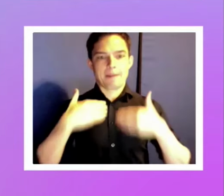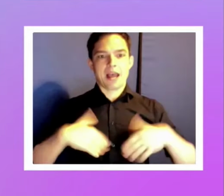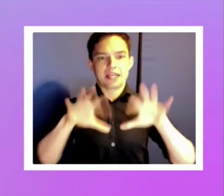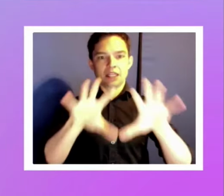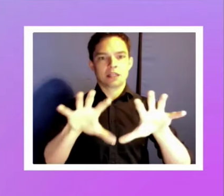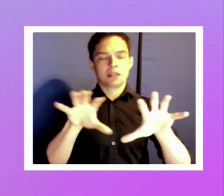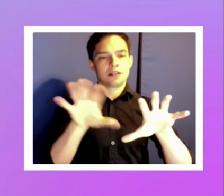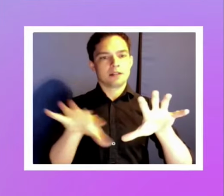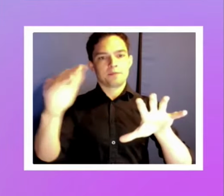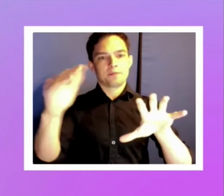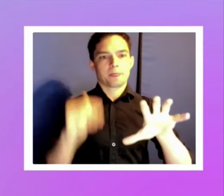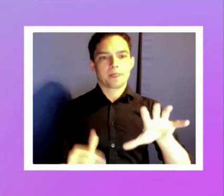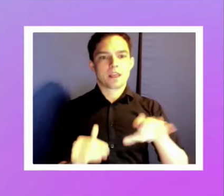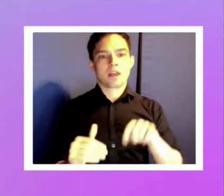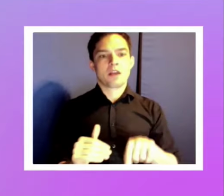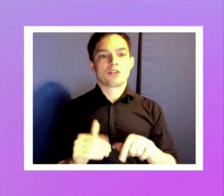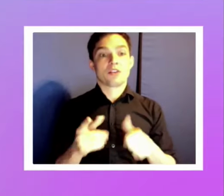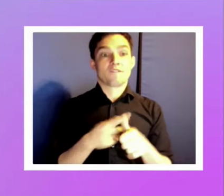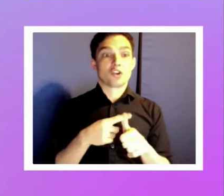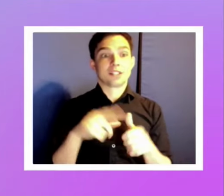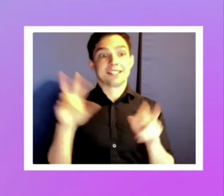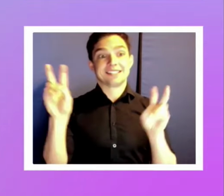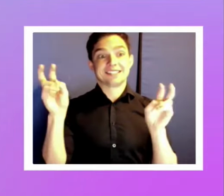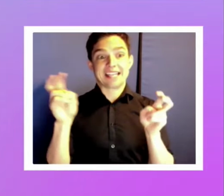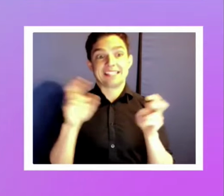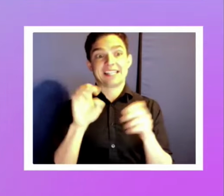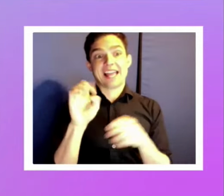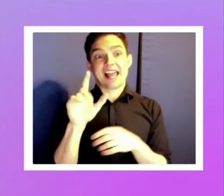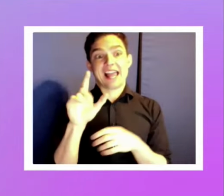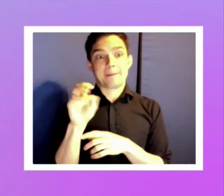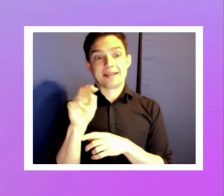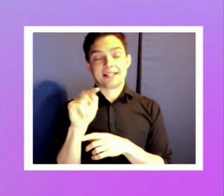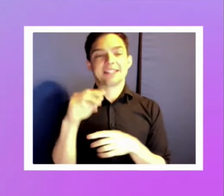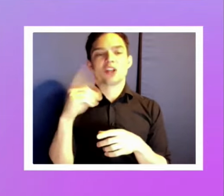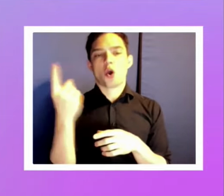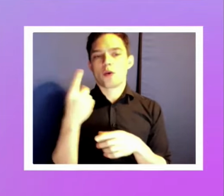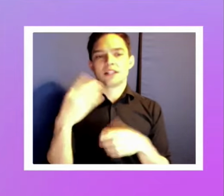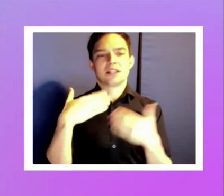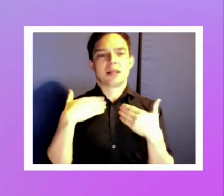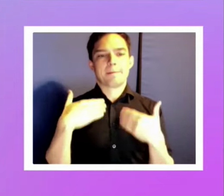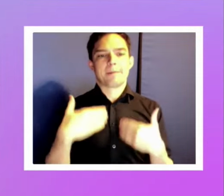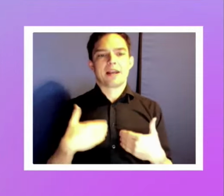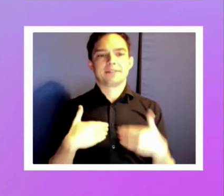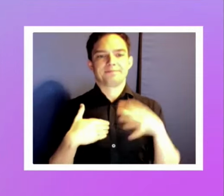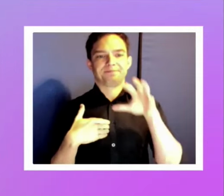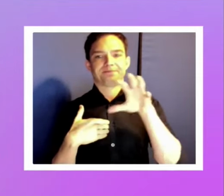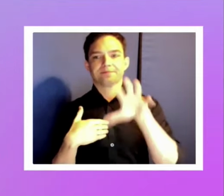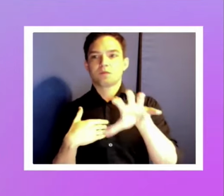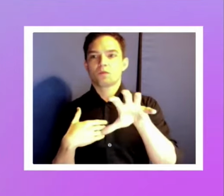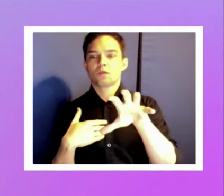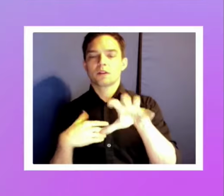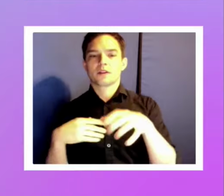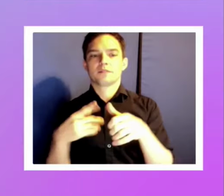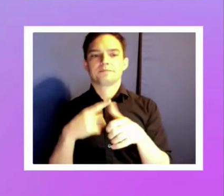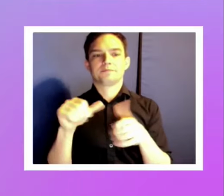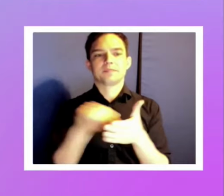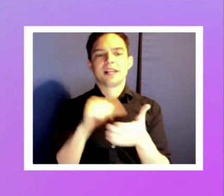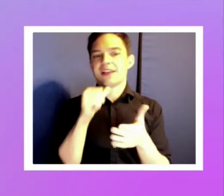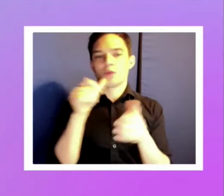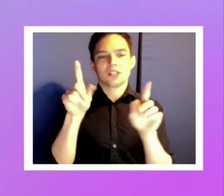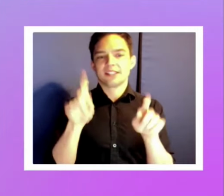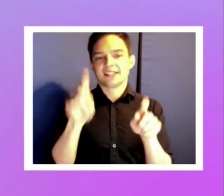the first title element is always the title of the page. This is one of those things that wasn't tested consistently.